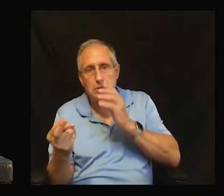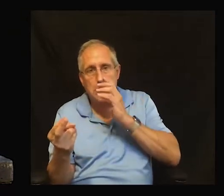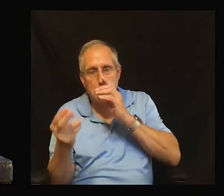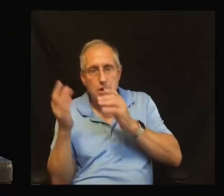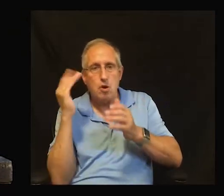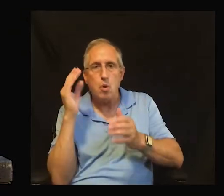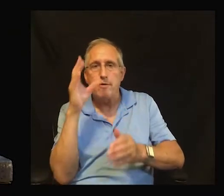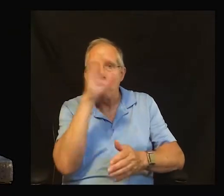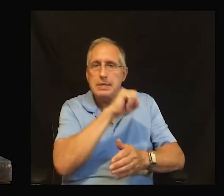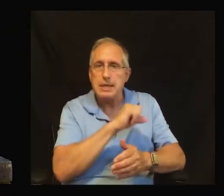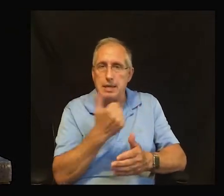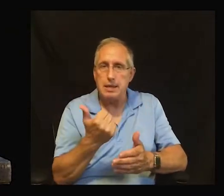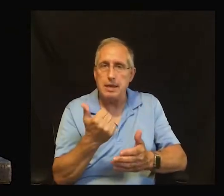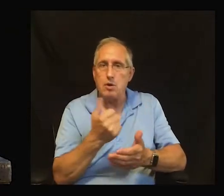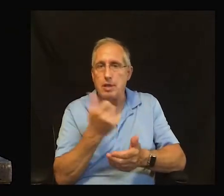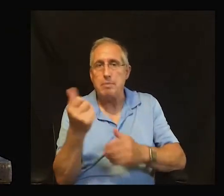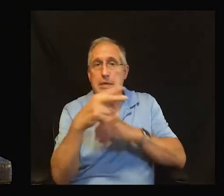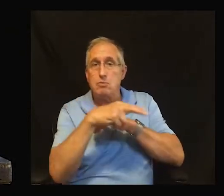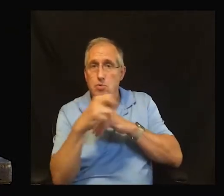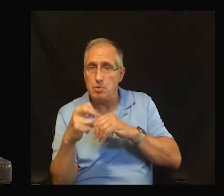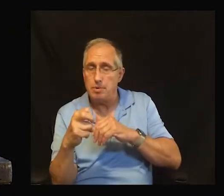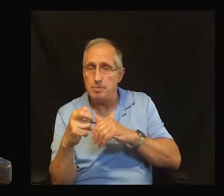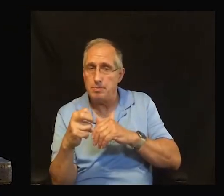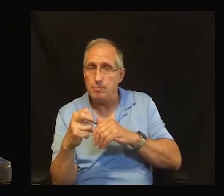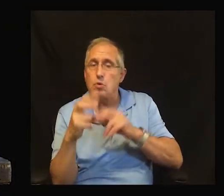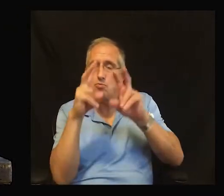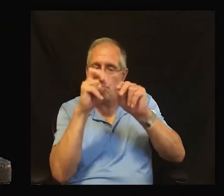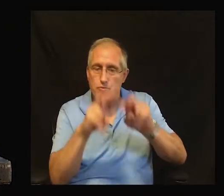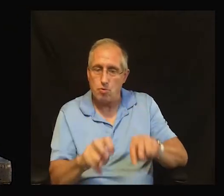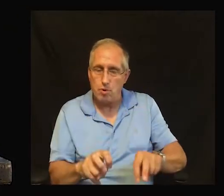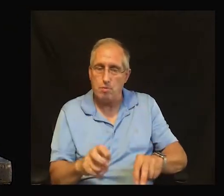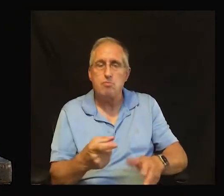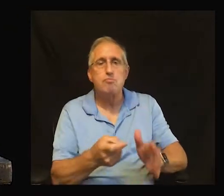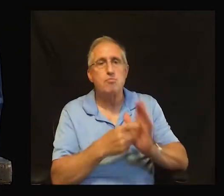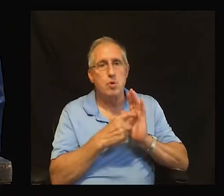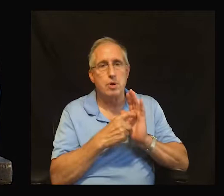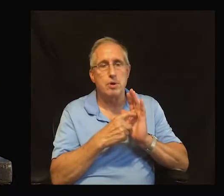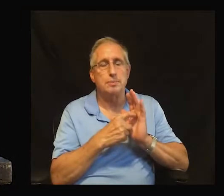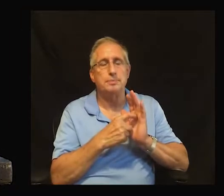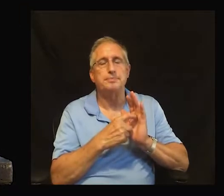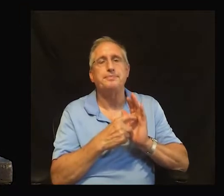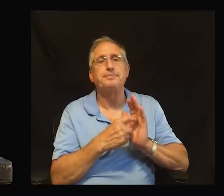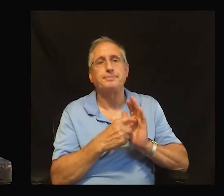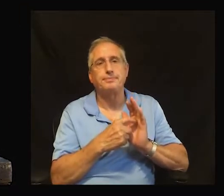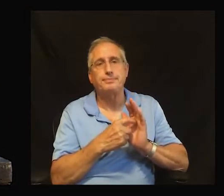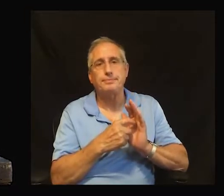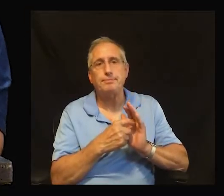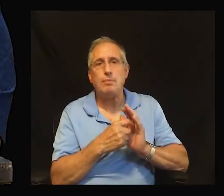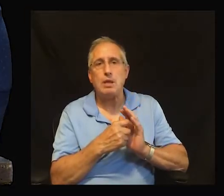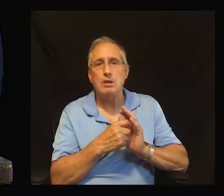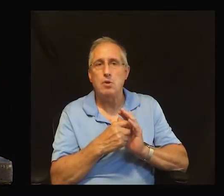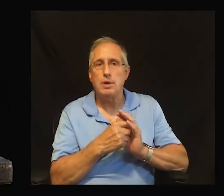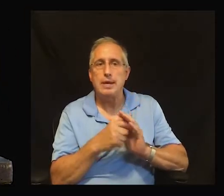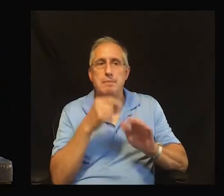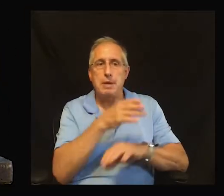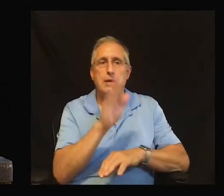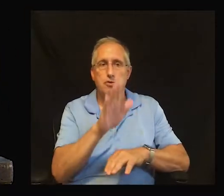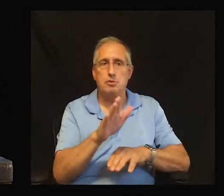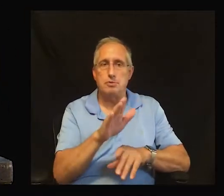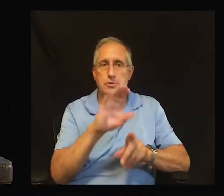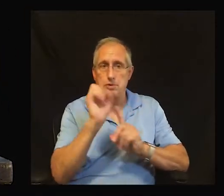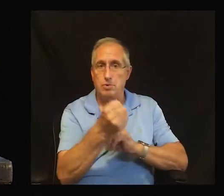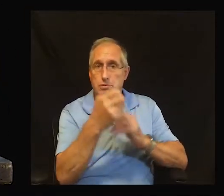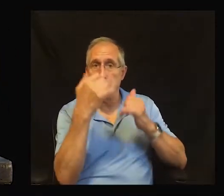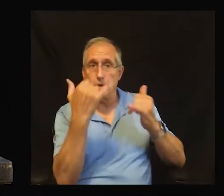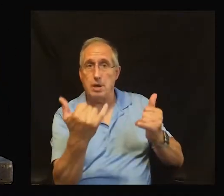you're missing anything or anything's being stolen from you to take inventory. Taking inventory is looking past your current